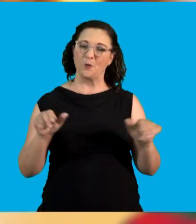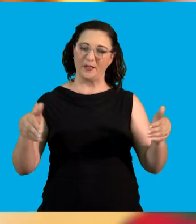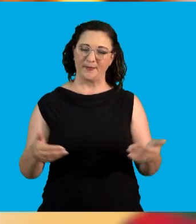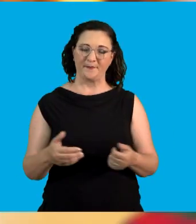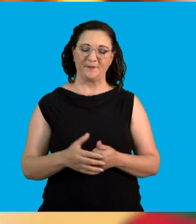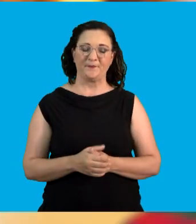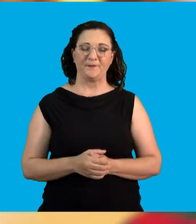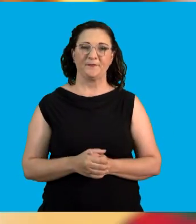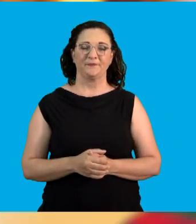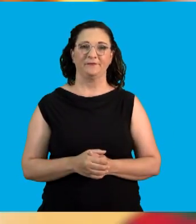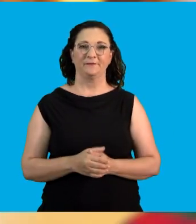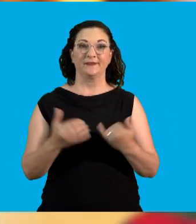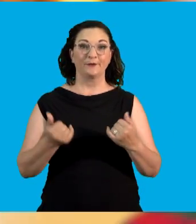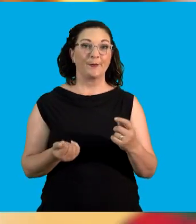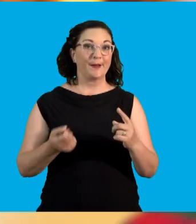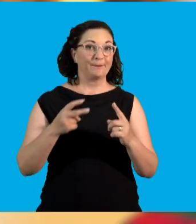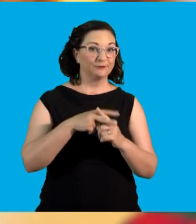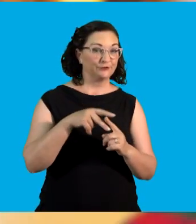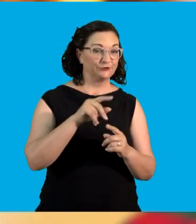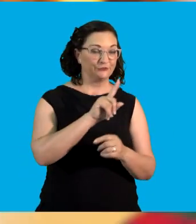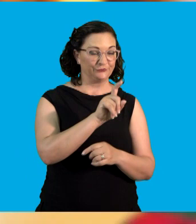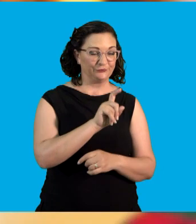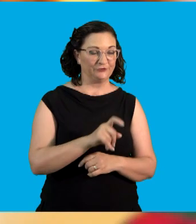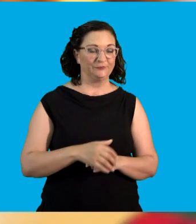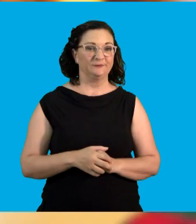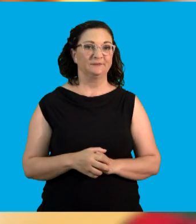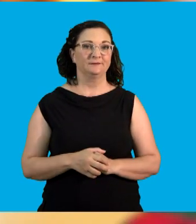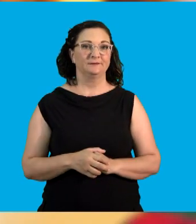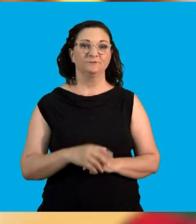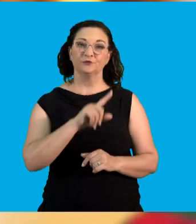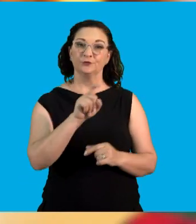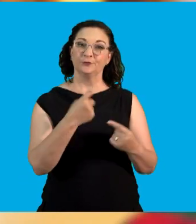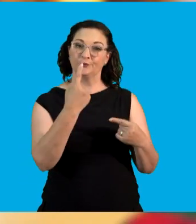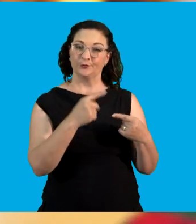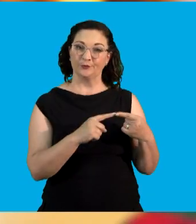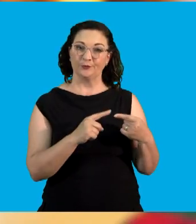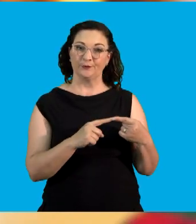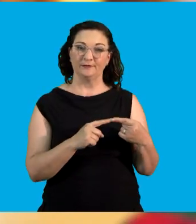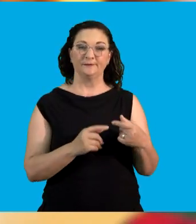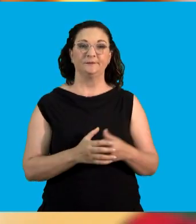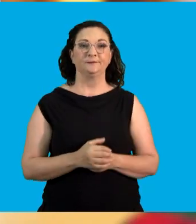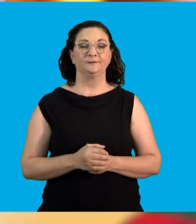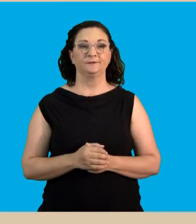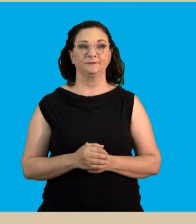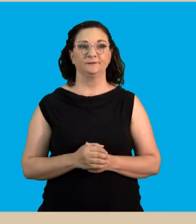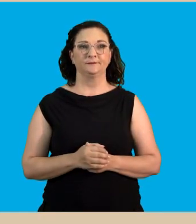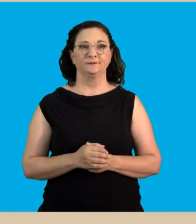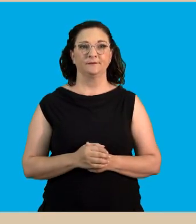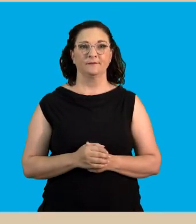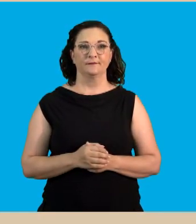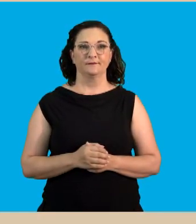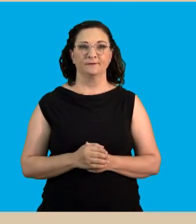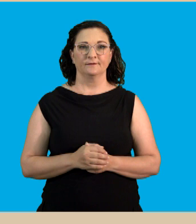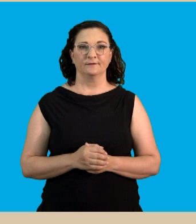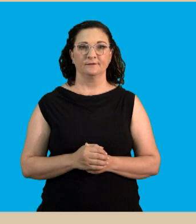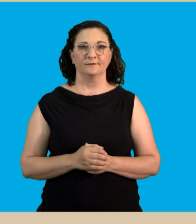Welcome back, learners. Let us look at our application questions. All right, let's look at question 1 in application. It says,